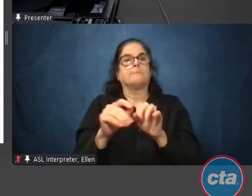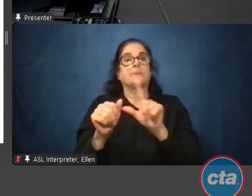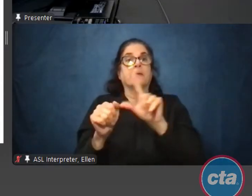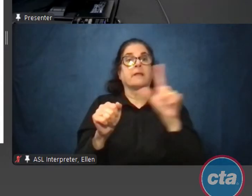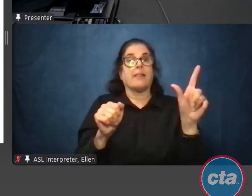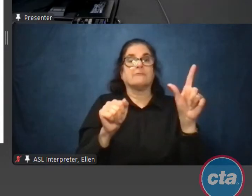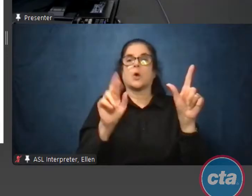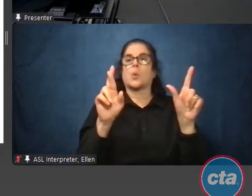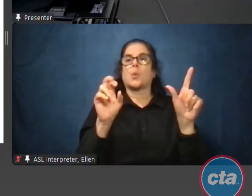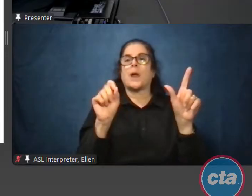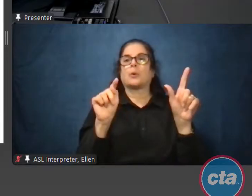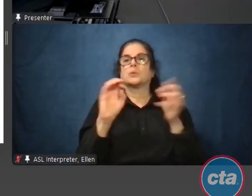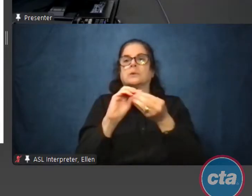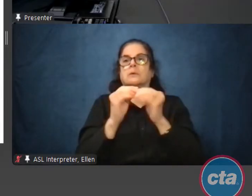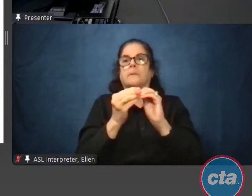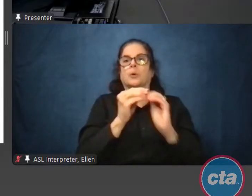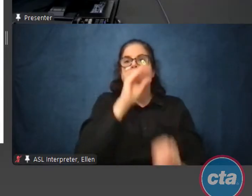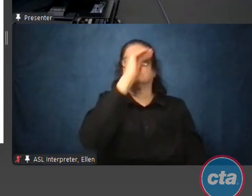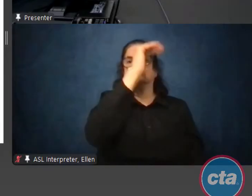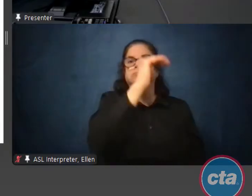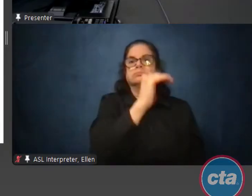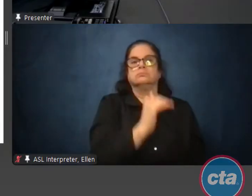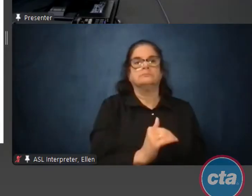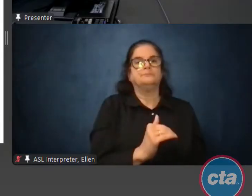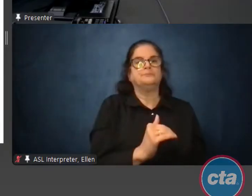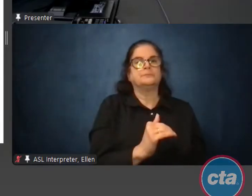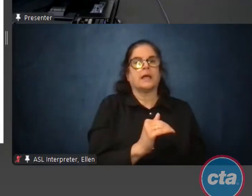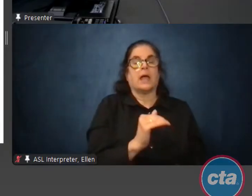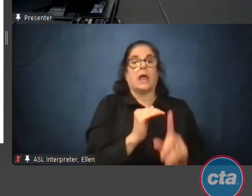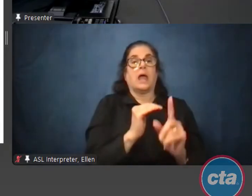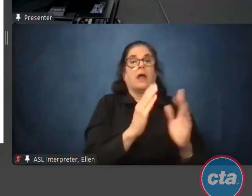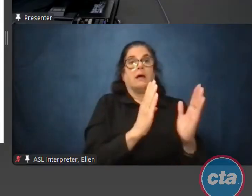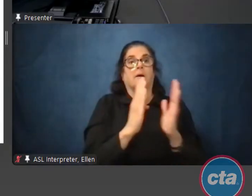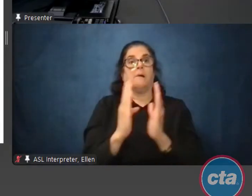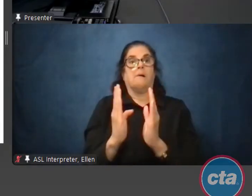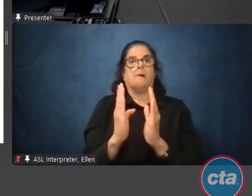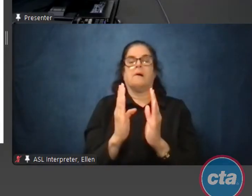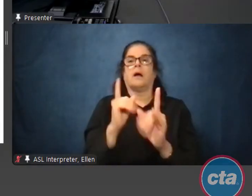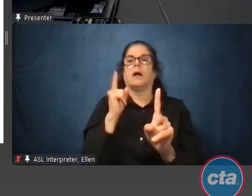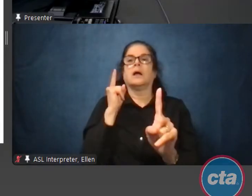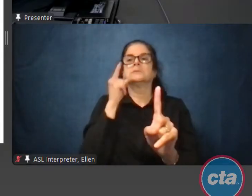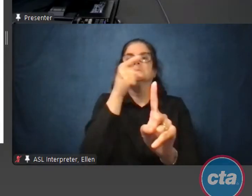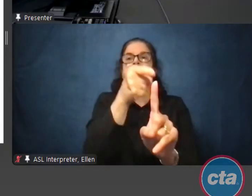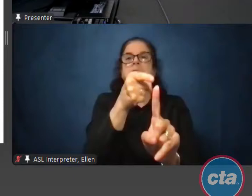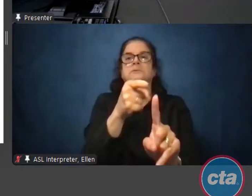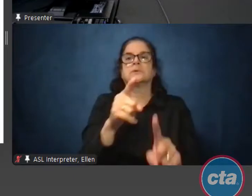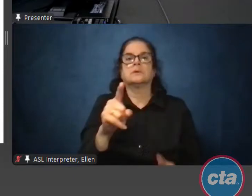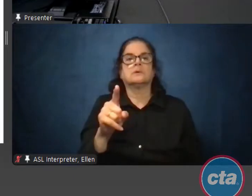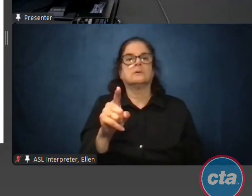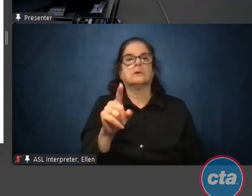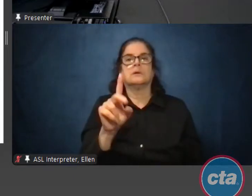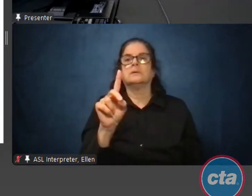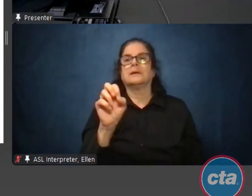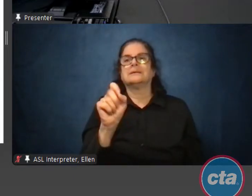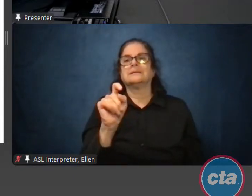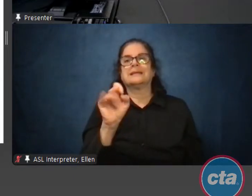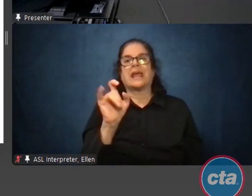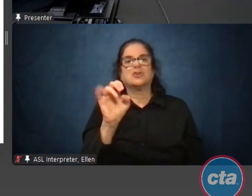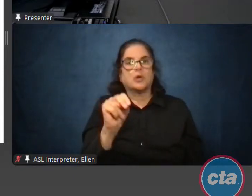got your routes and you've got your destination. Next to each one of those on each line, we've